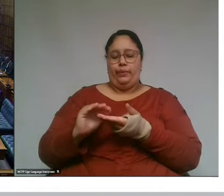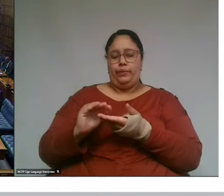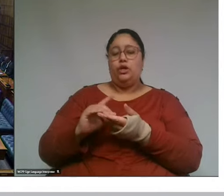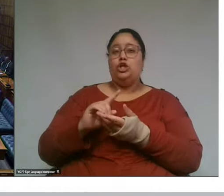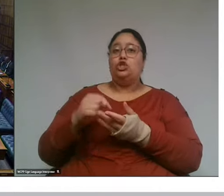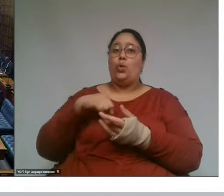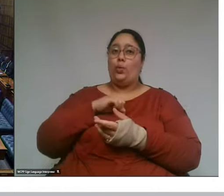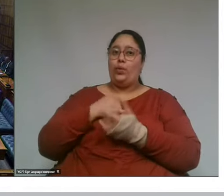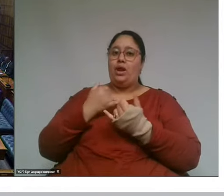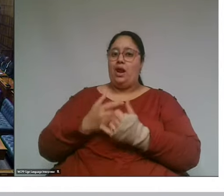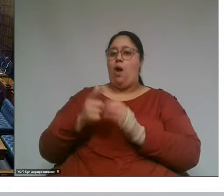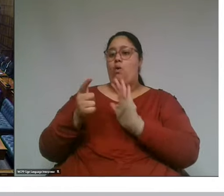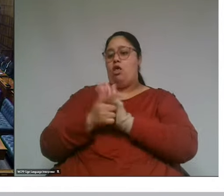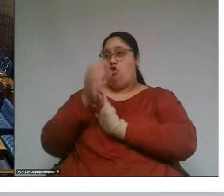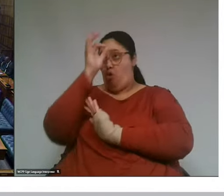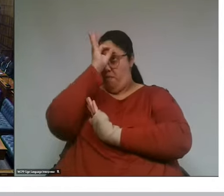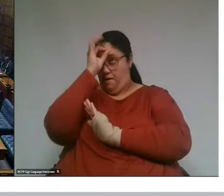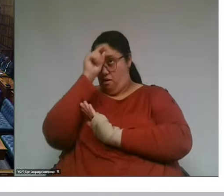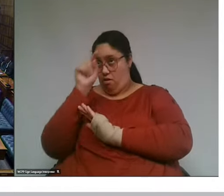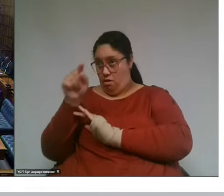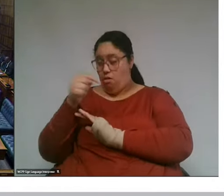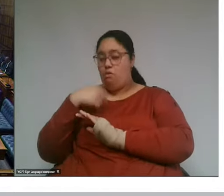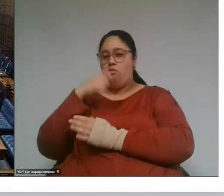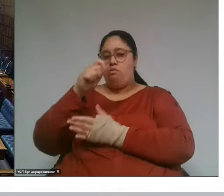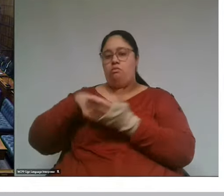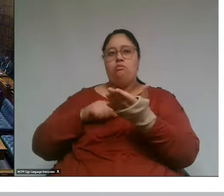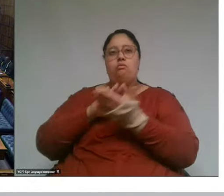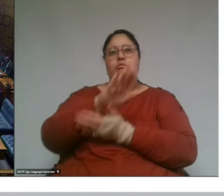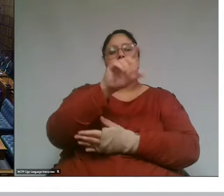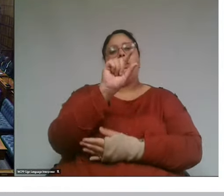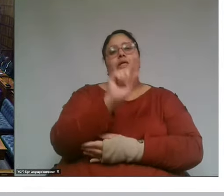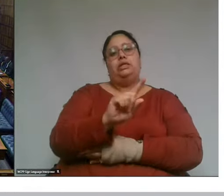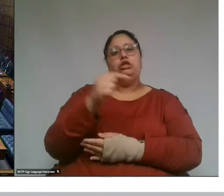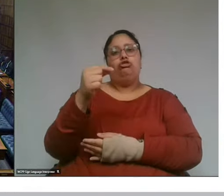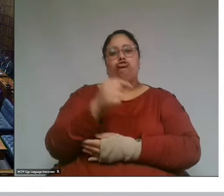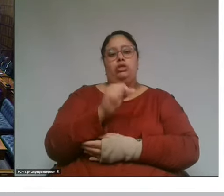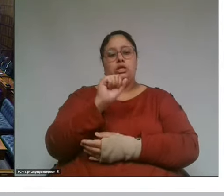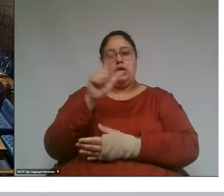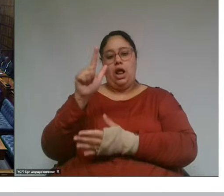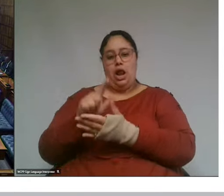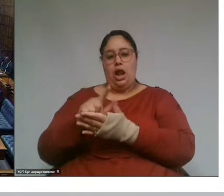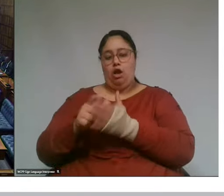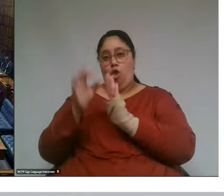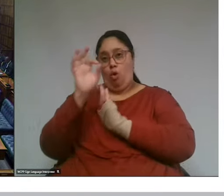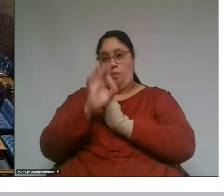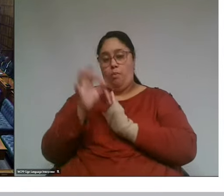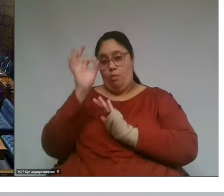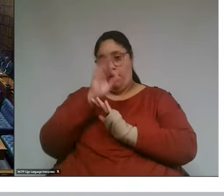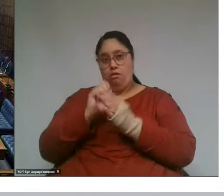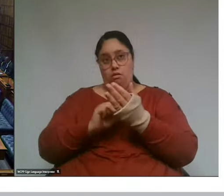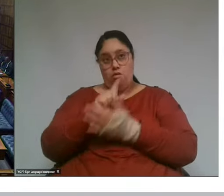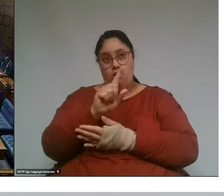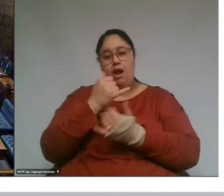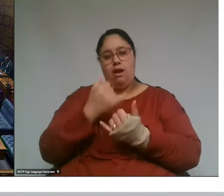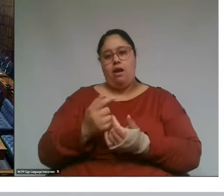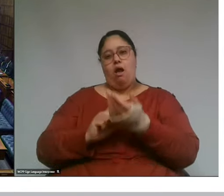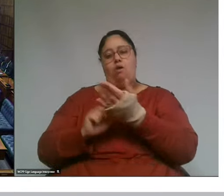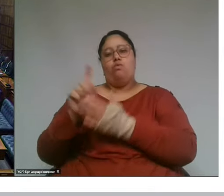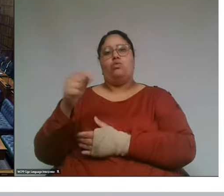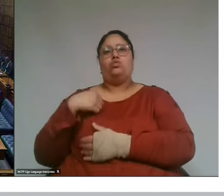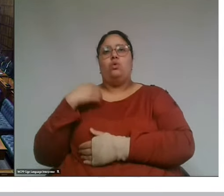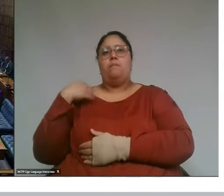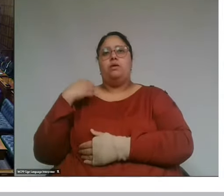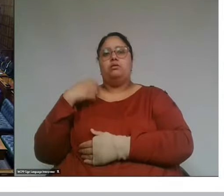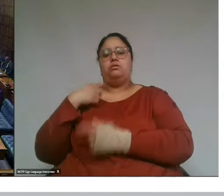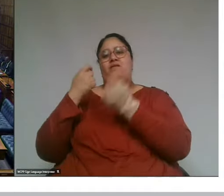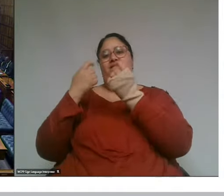taken that legal opinion and that's what we wrote to the DG with that legal opinion and then also now to the minister